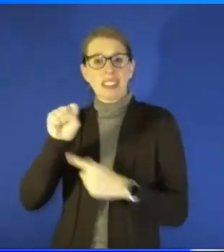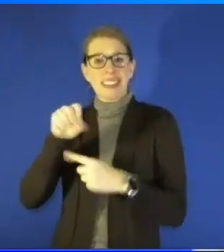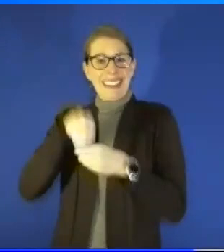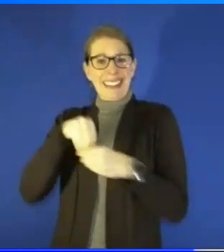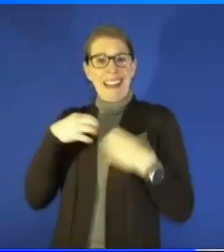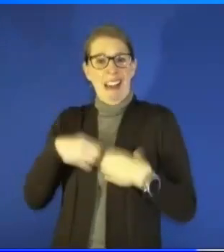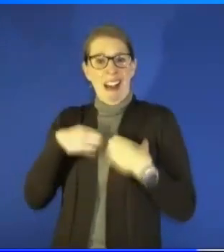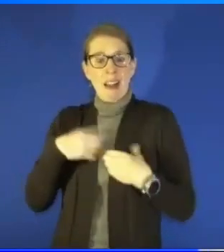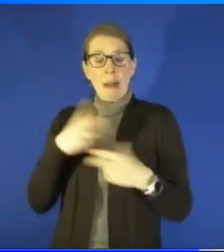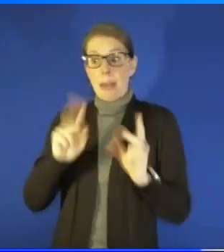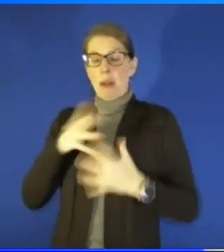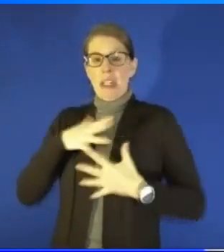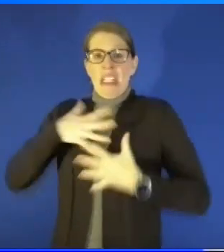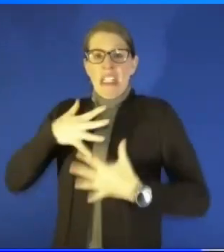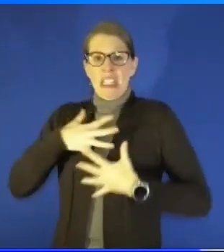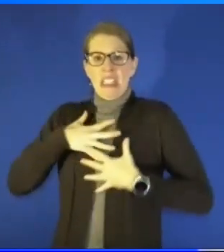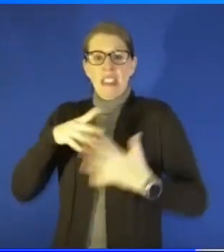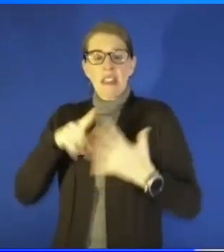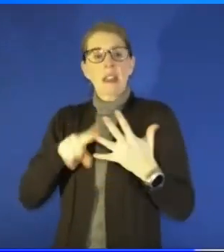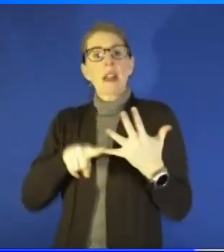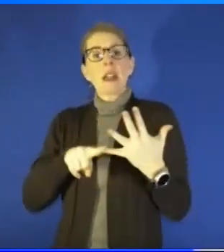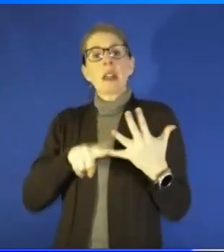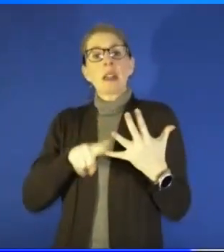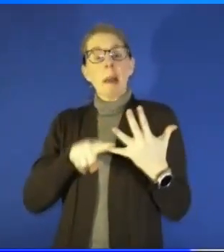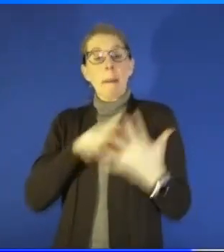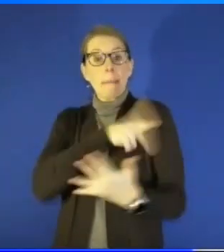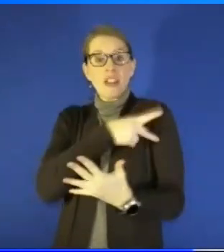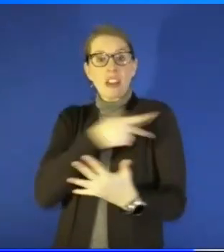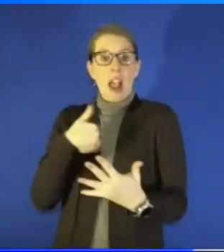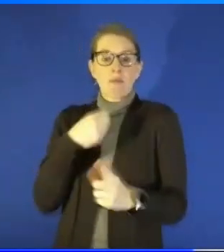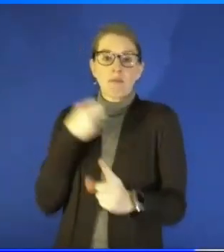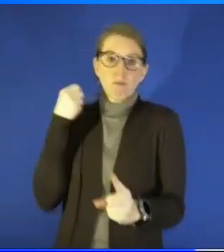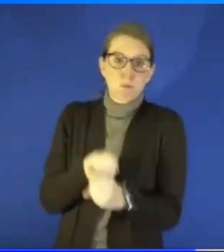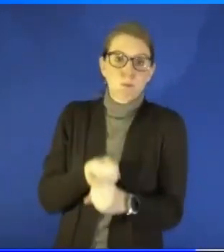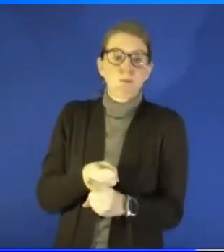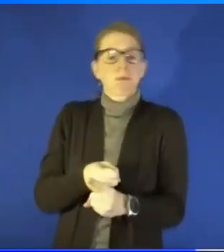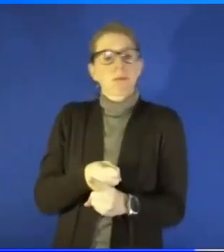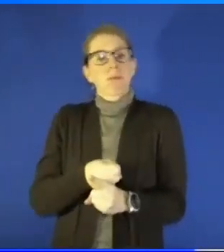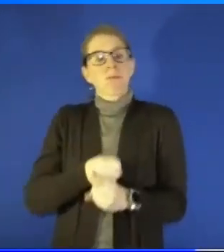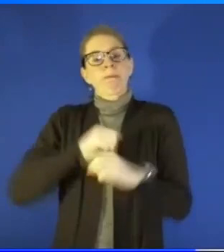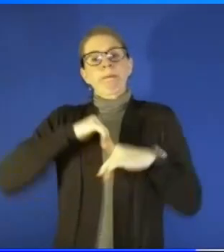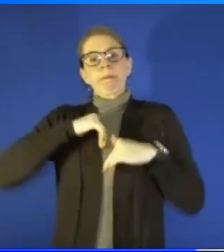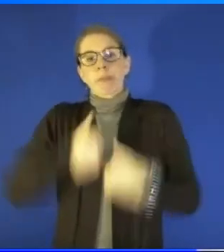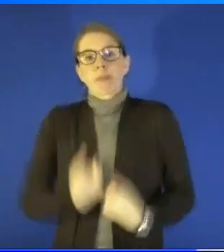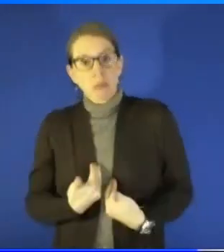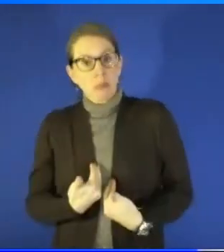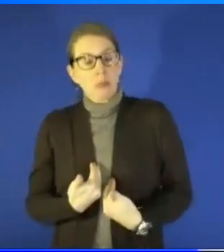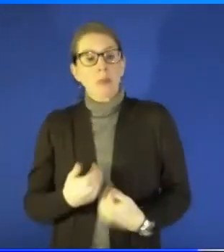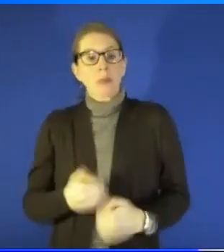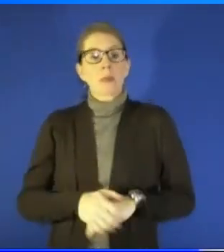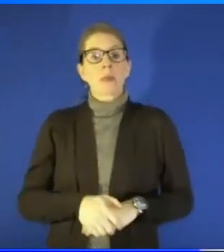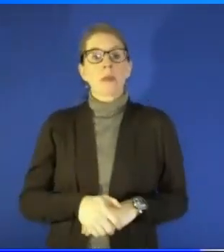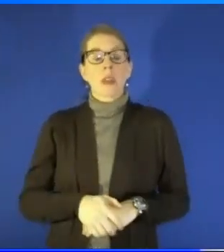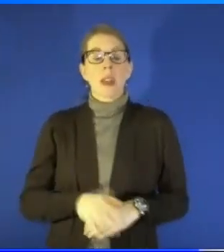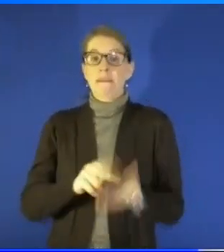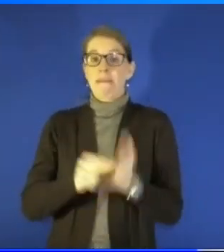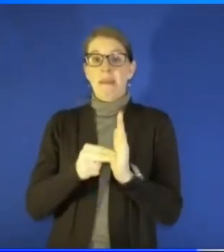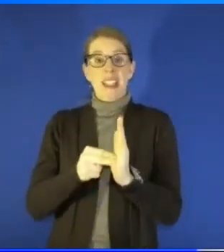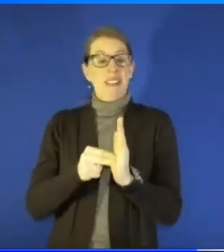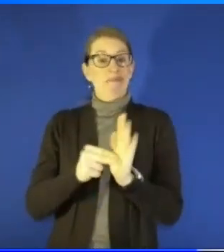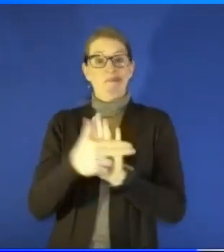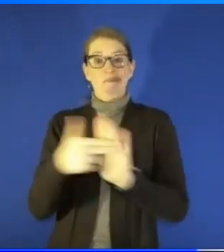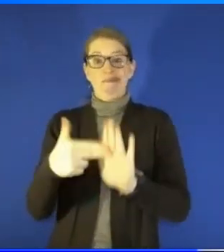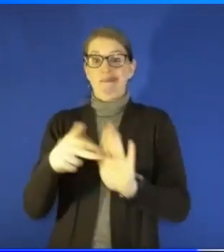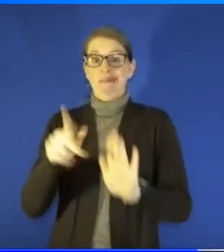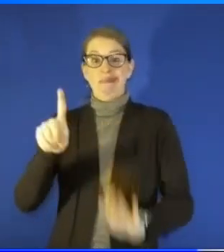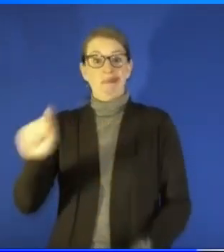of breath, and patients that have that profound fatigue that is leading to disability from this long